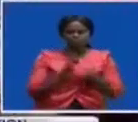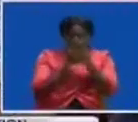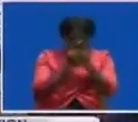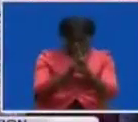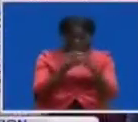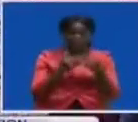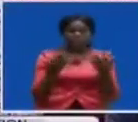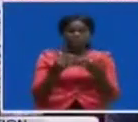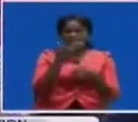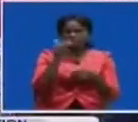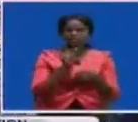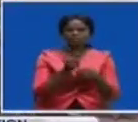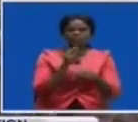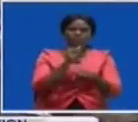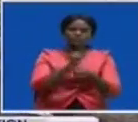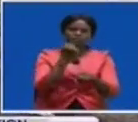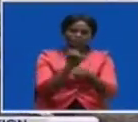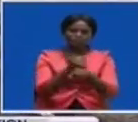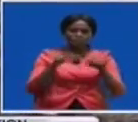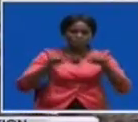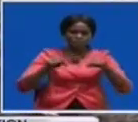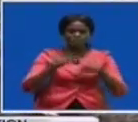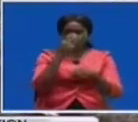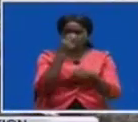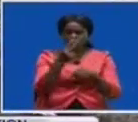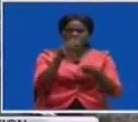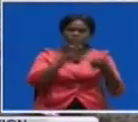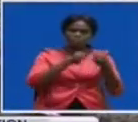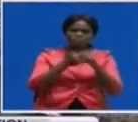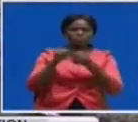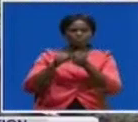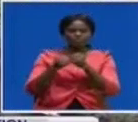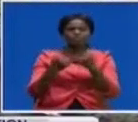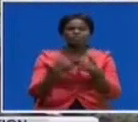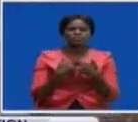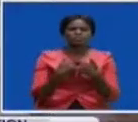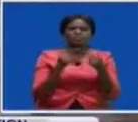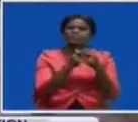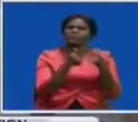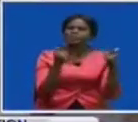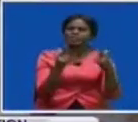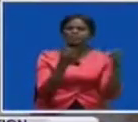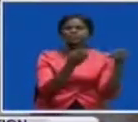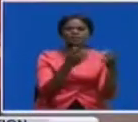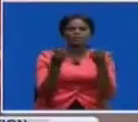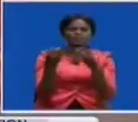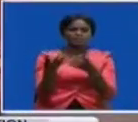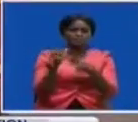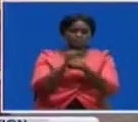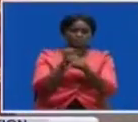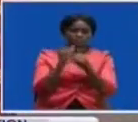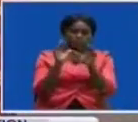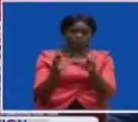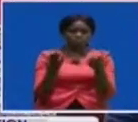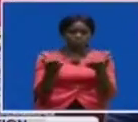be proactive. Kuno mwamona ama problems wakweta bayengi sana. We need their workers, they're the ones who have